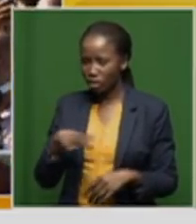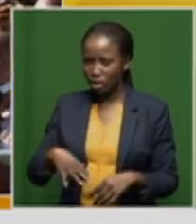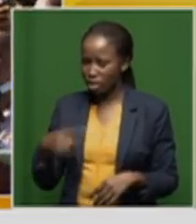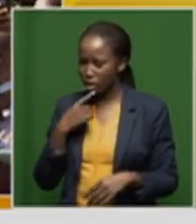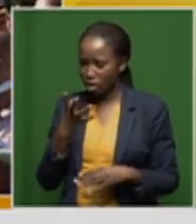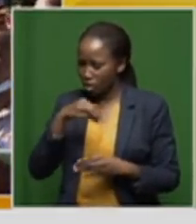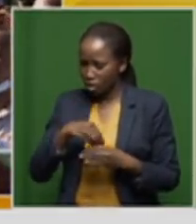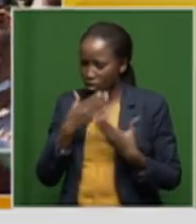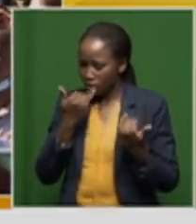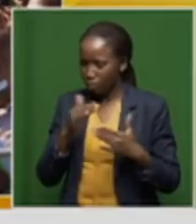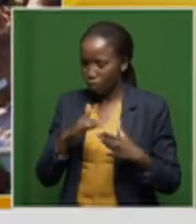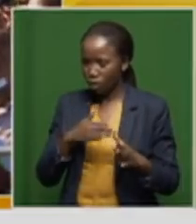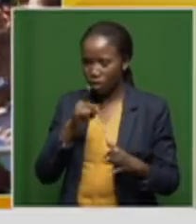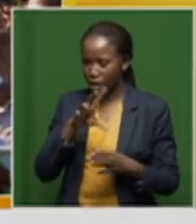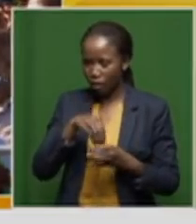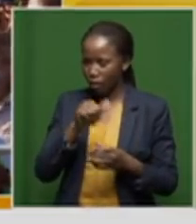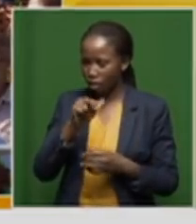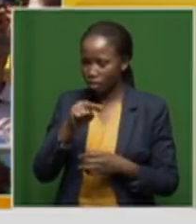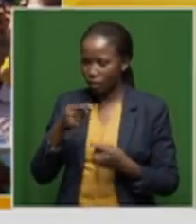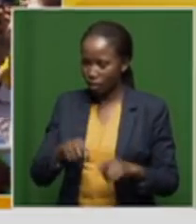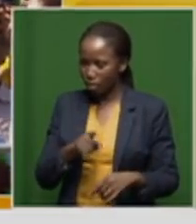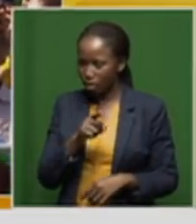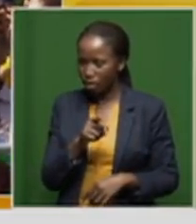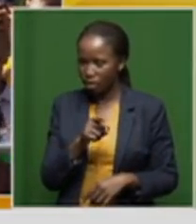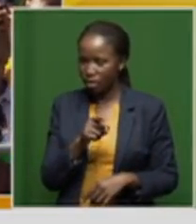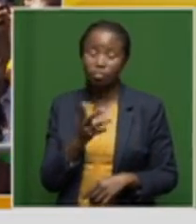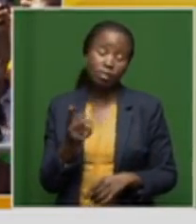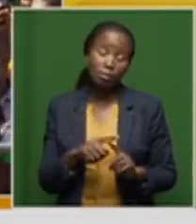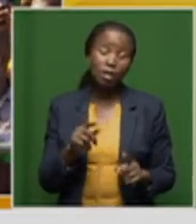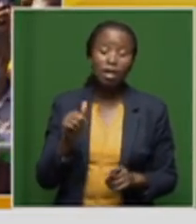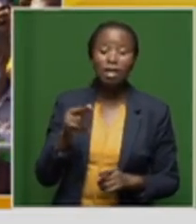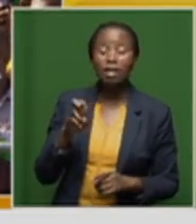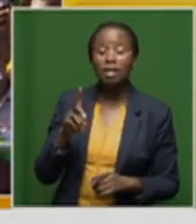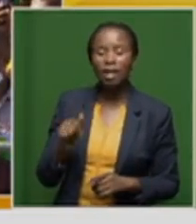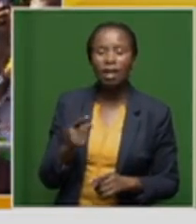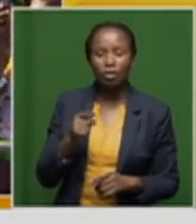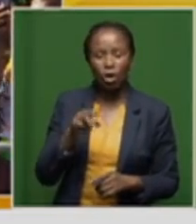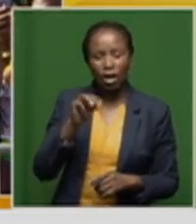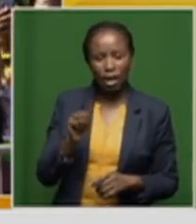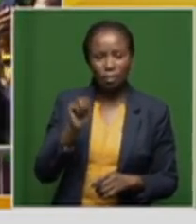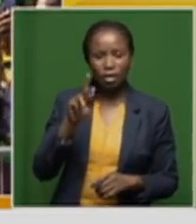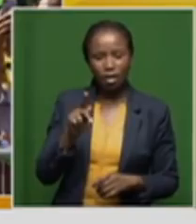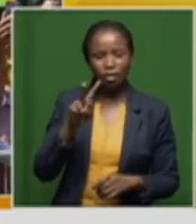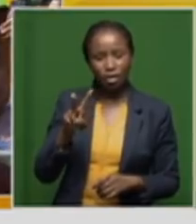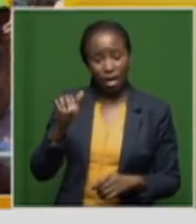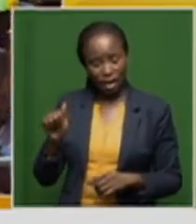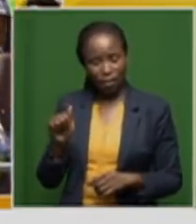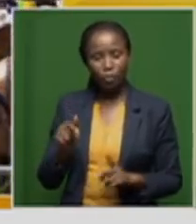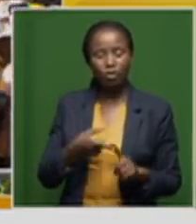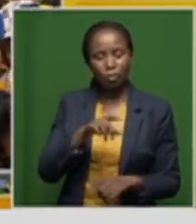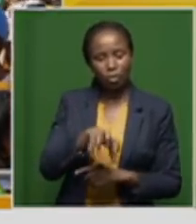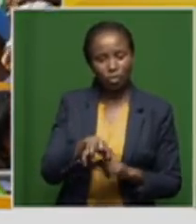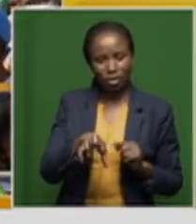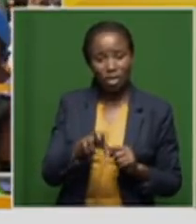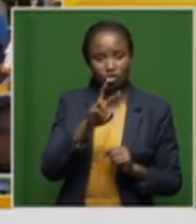of Umkhonto Wesizwe that they were part of. Just under the essence of MK-MVA, their importance in the province and the